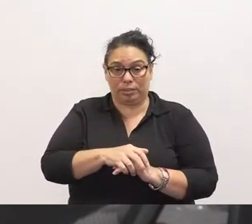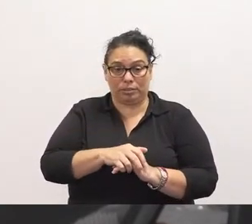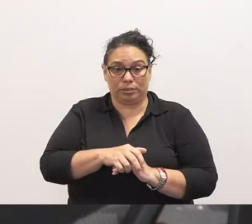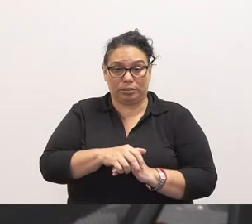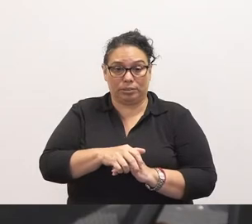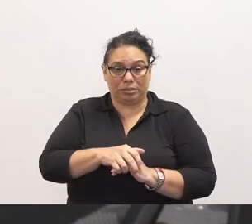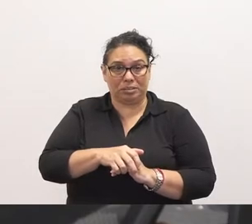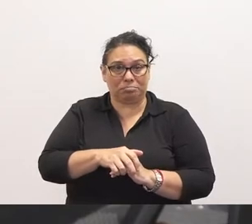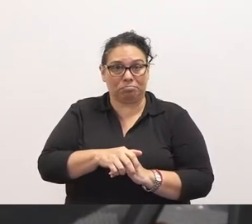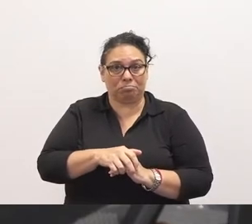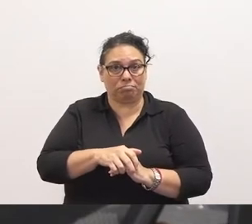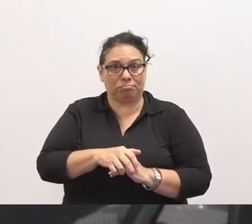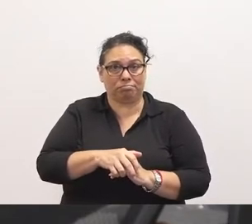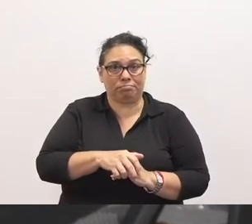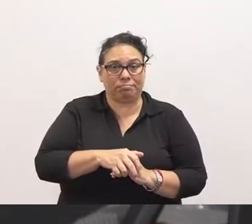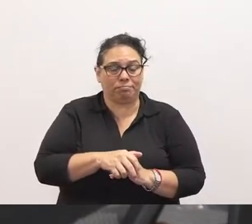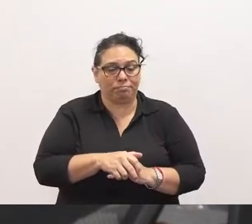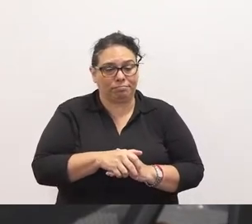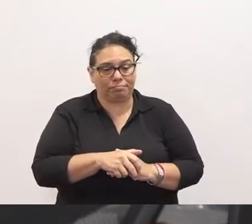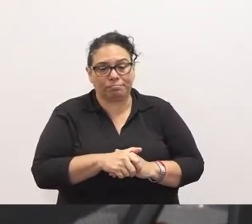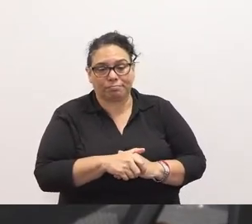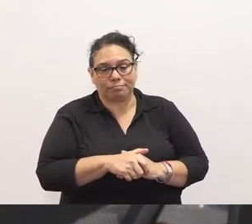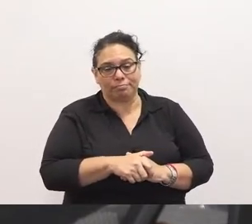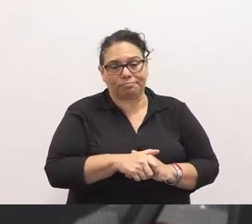moving forward with these board policies.